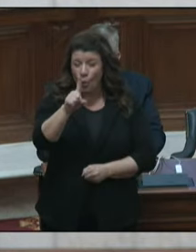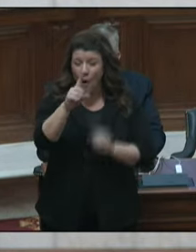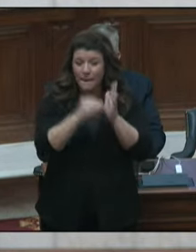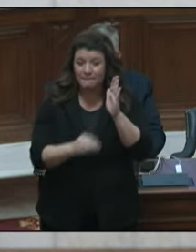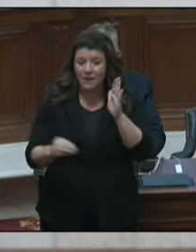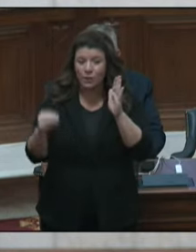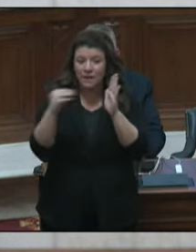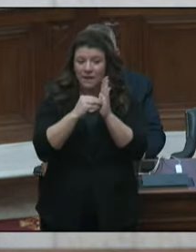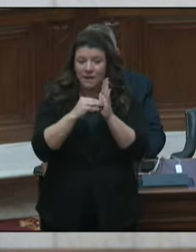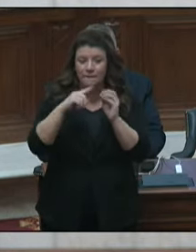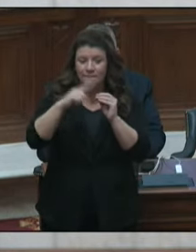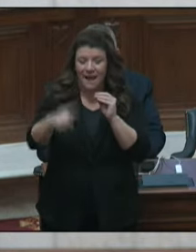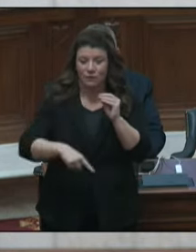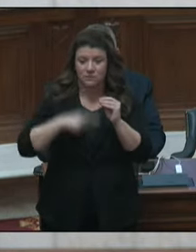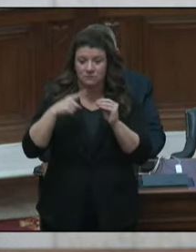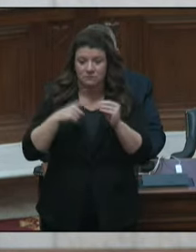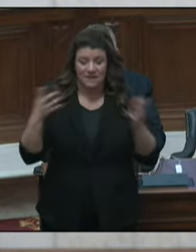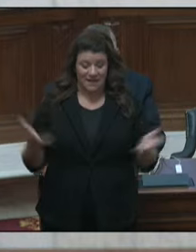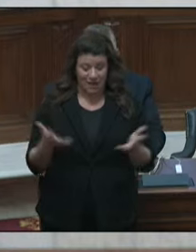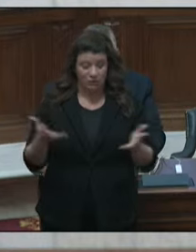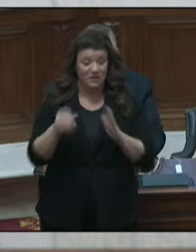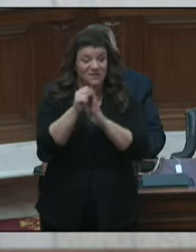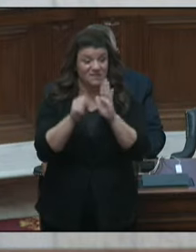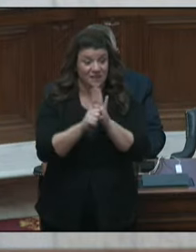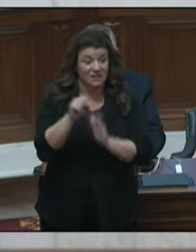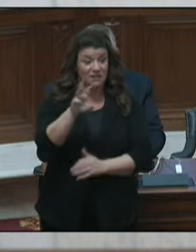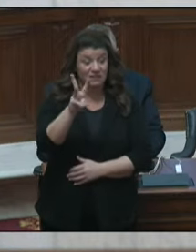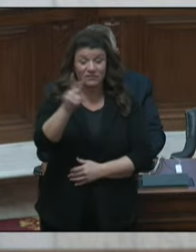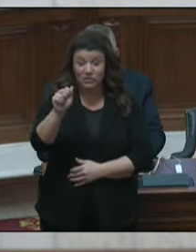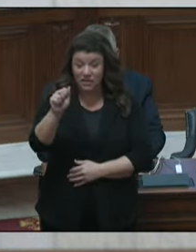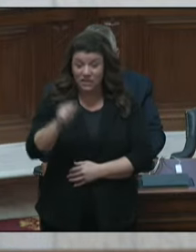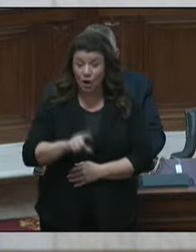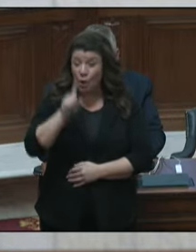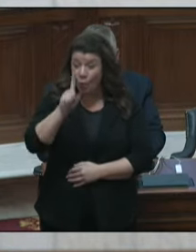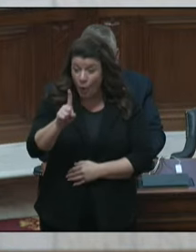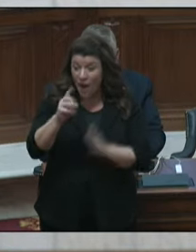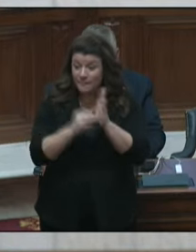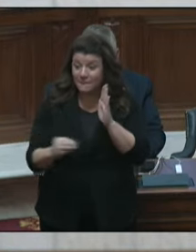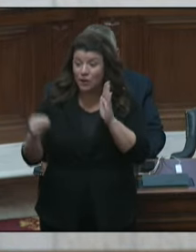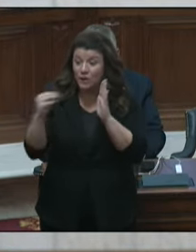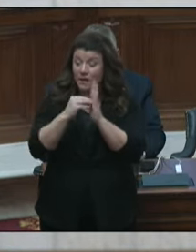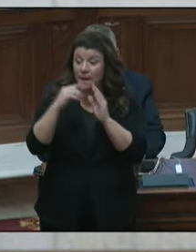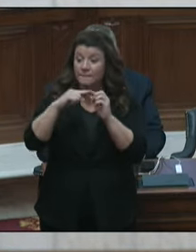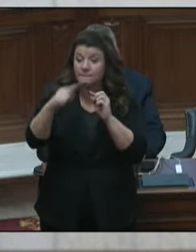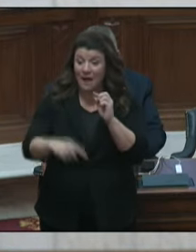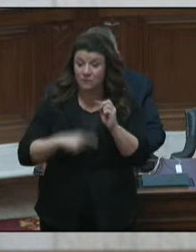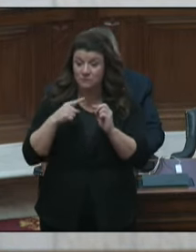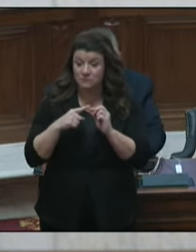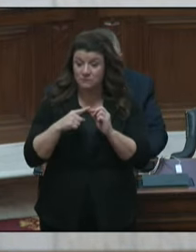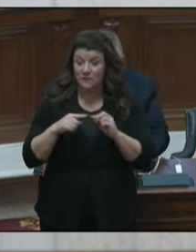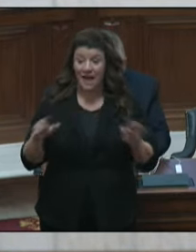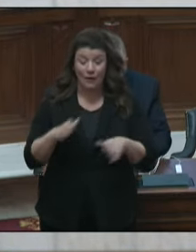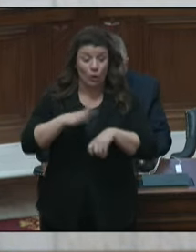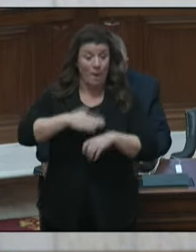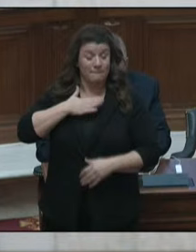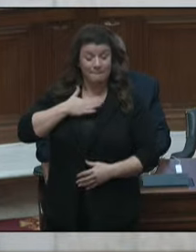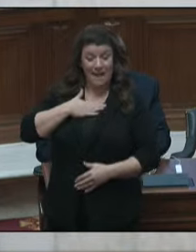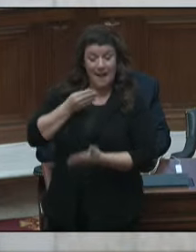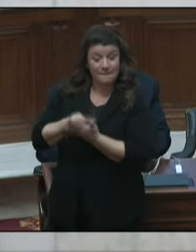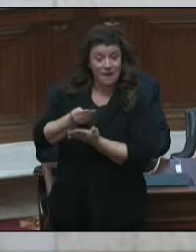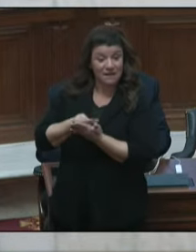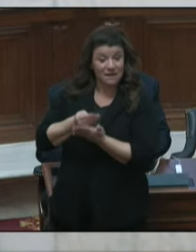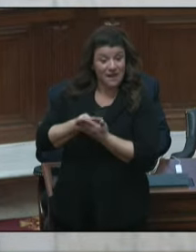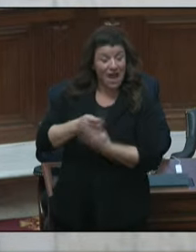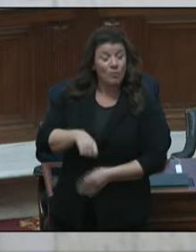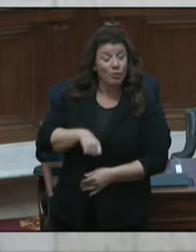1 million miles in the state of West Virginia. 1 million miles. I do it on my dime, and I do it